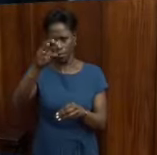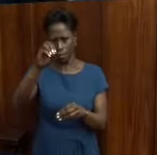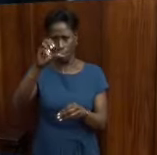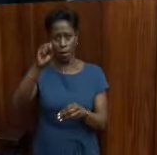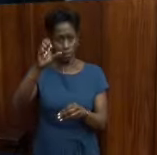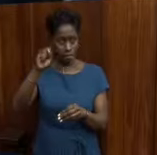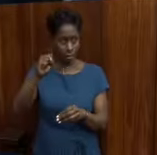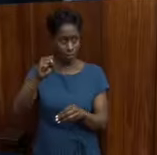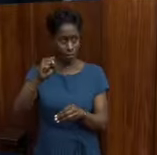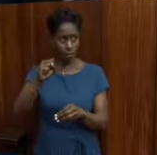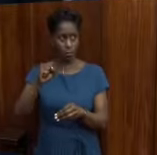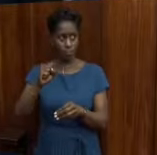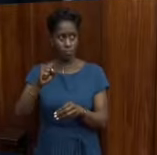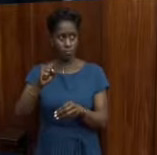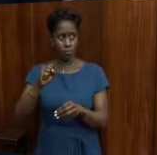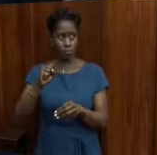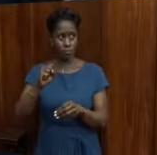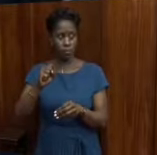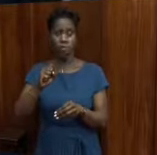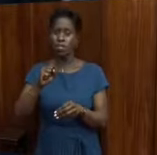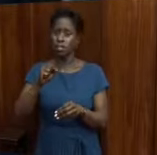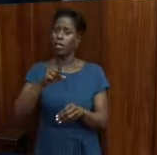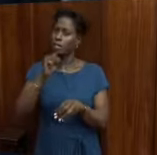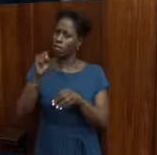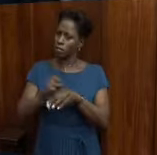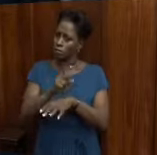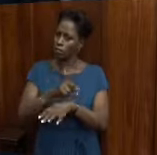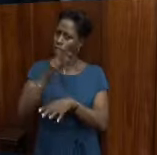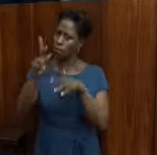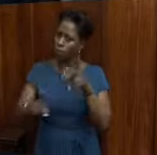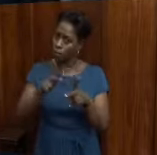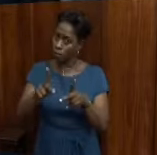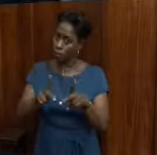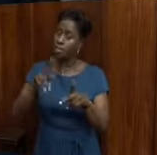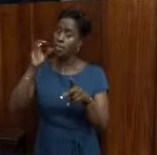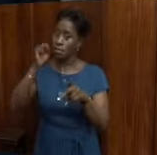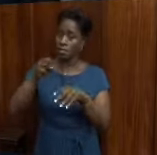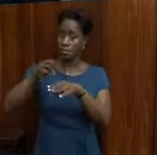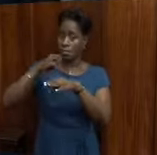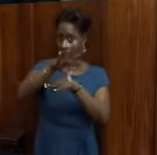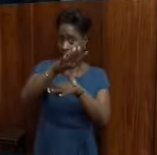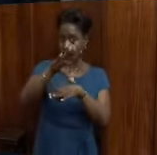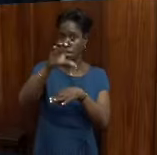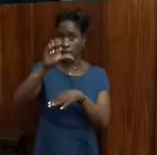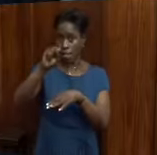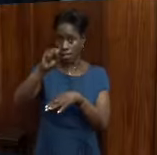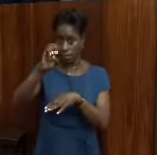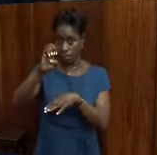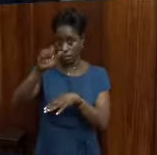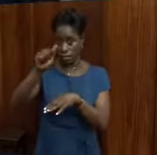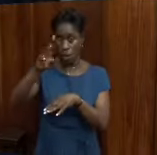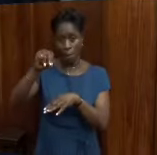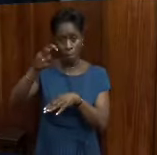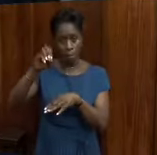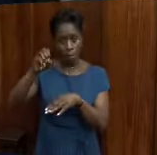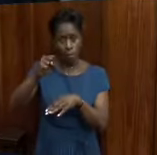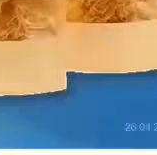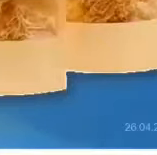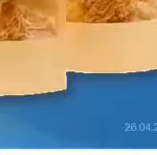potential. CMOS exports from St. Lucia have increased by more than 11,000%.